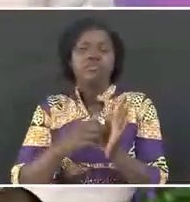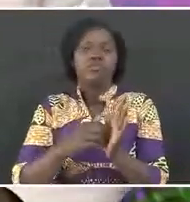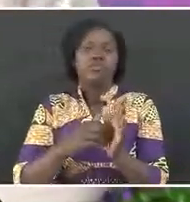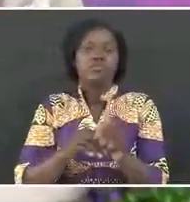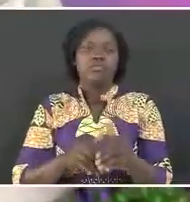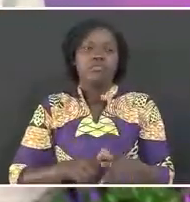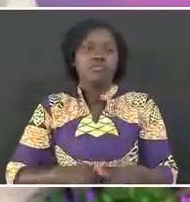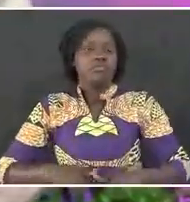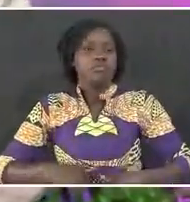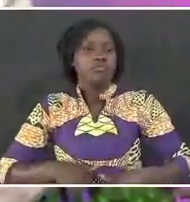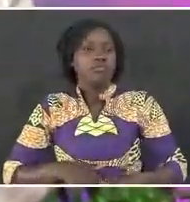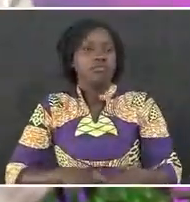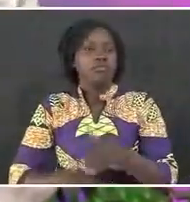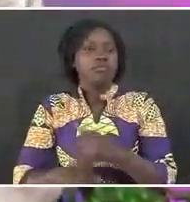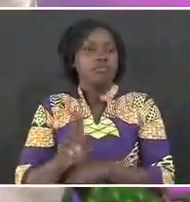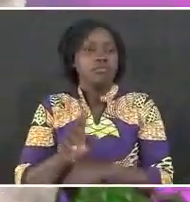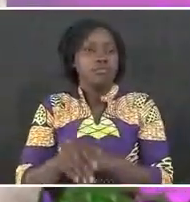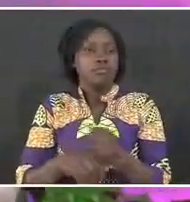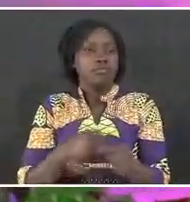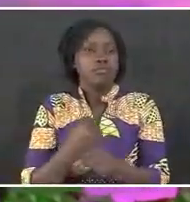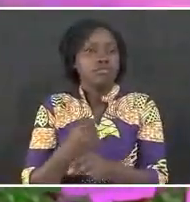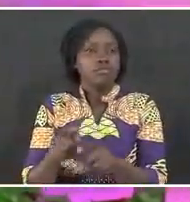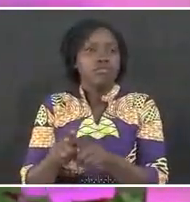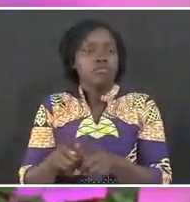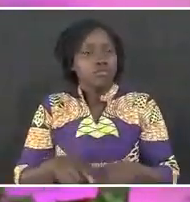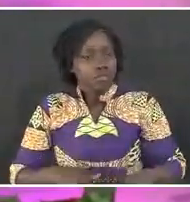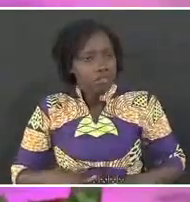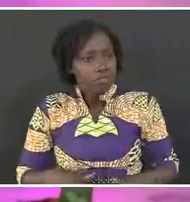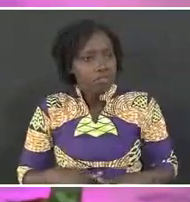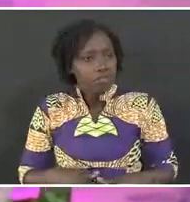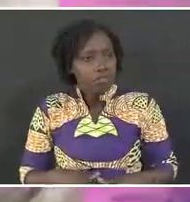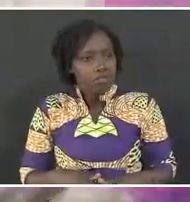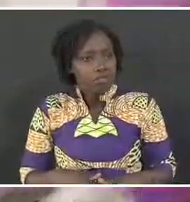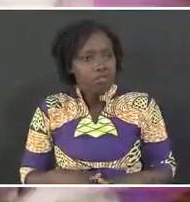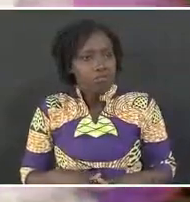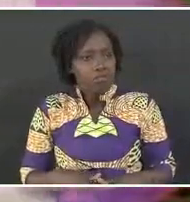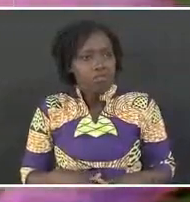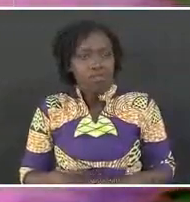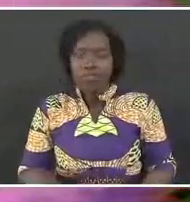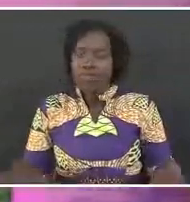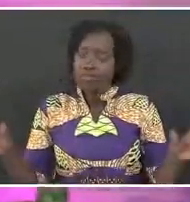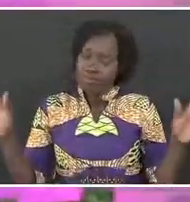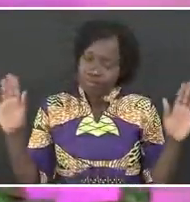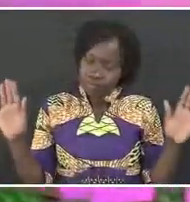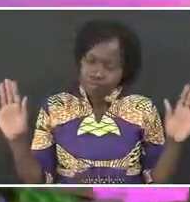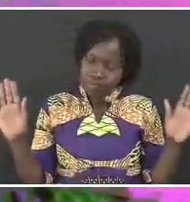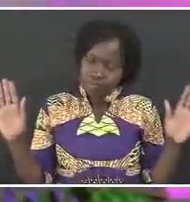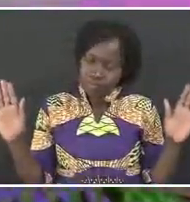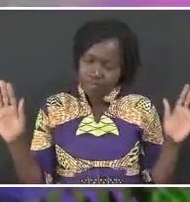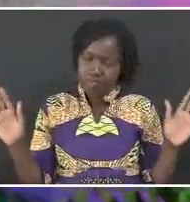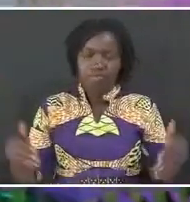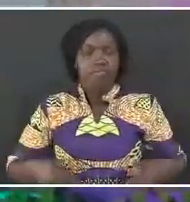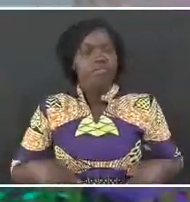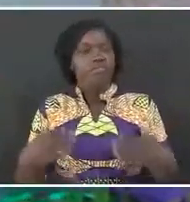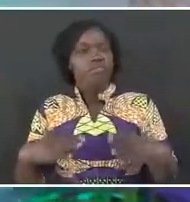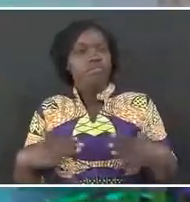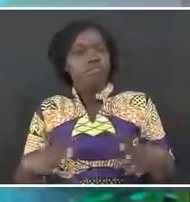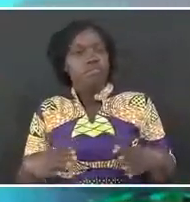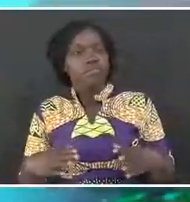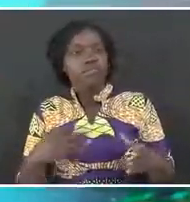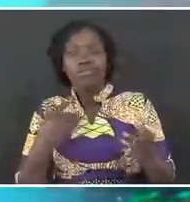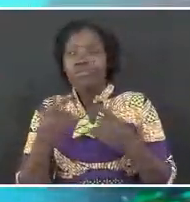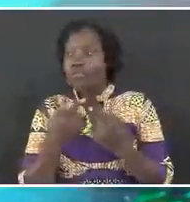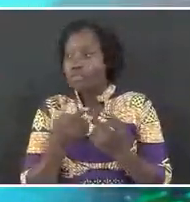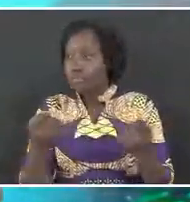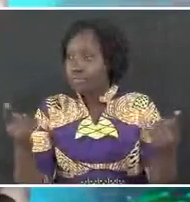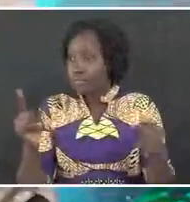following up. This year, even the youth have hung their boots. Young people, I'm talking